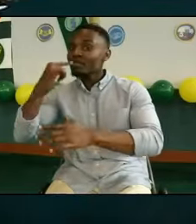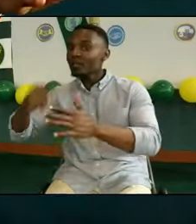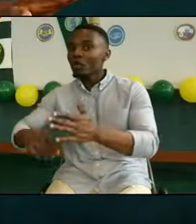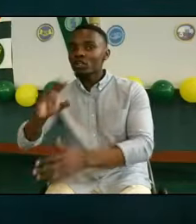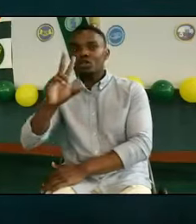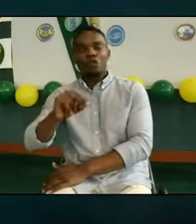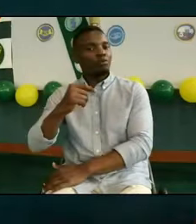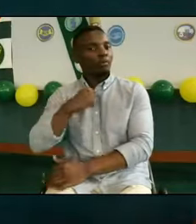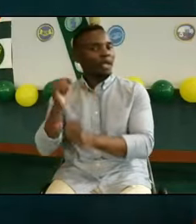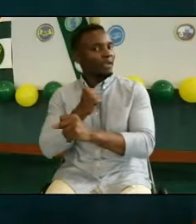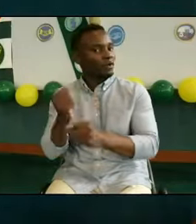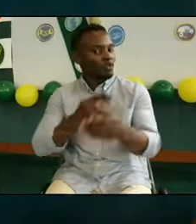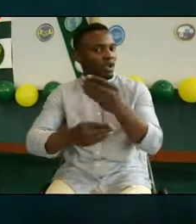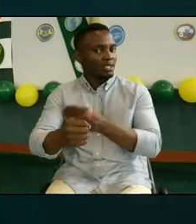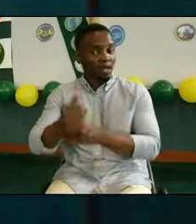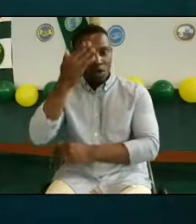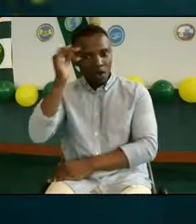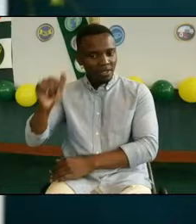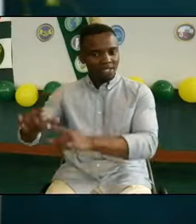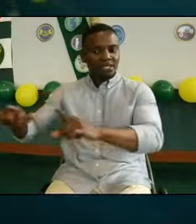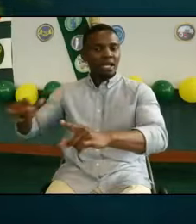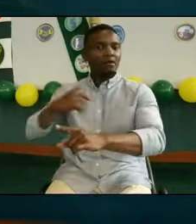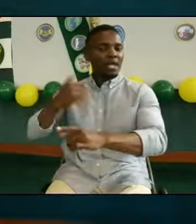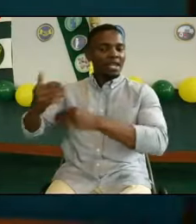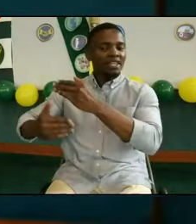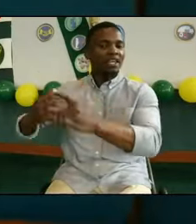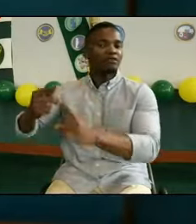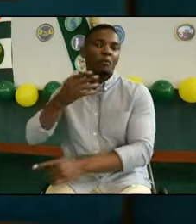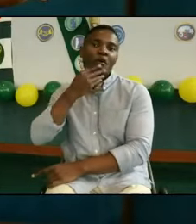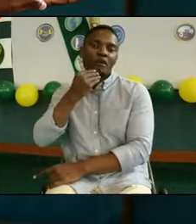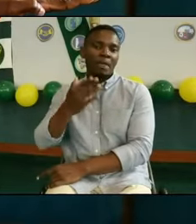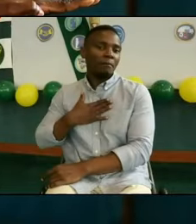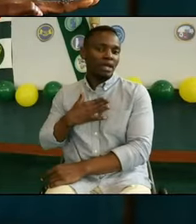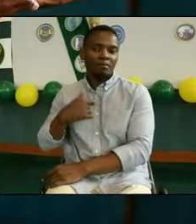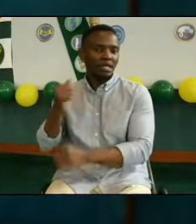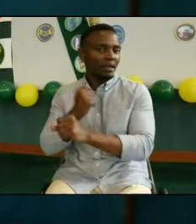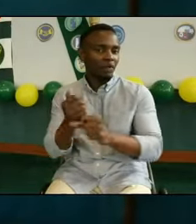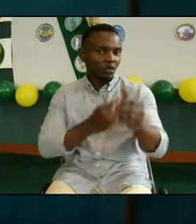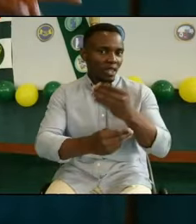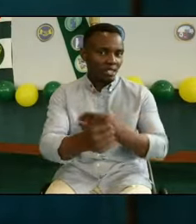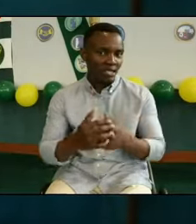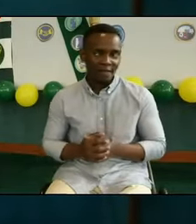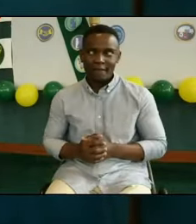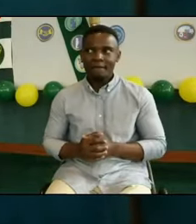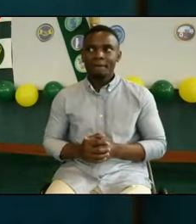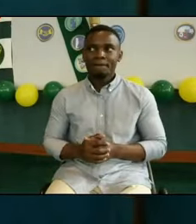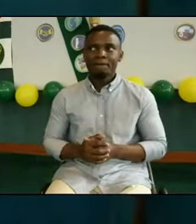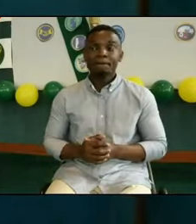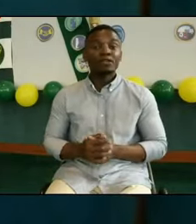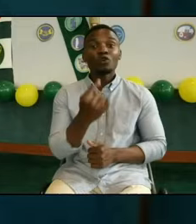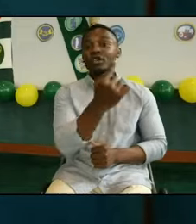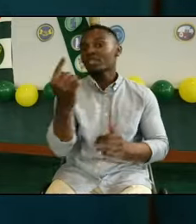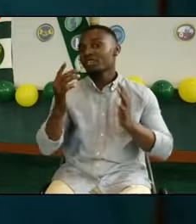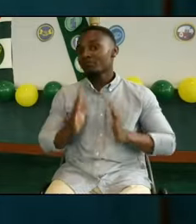said, no. This is an inheritance from my father, and I'm not ready to what? To share it. Ladies and gentlemen, each and every one of